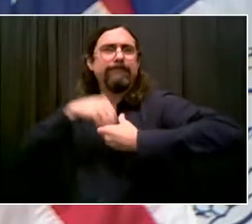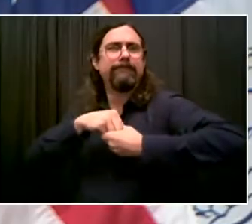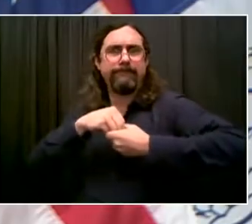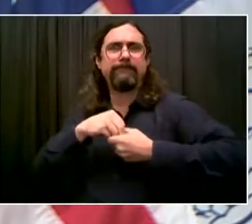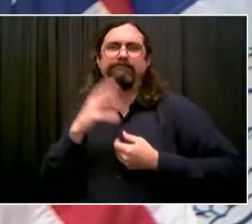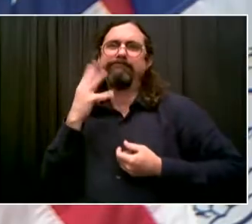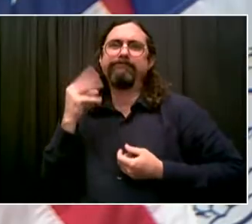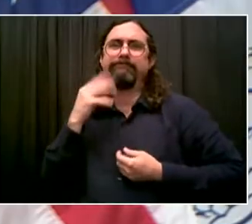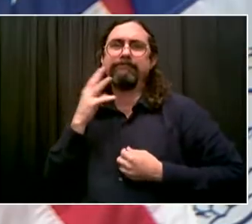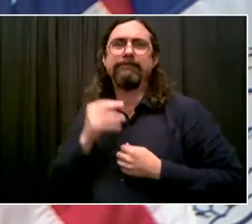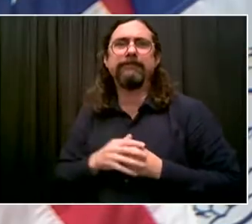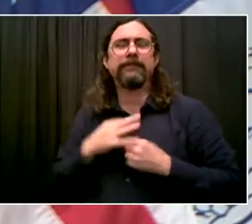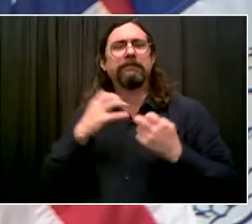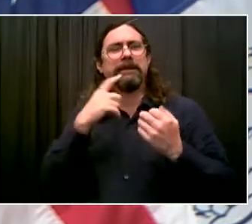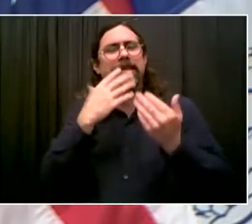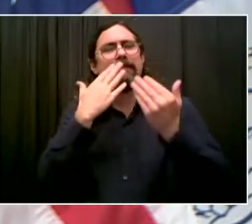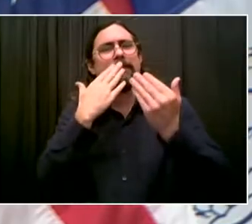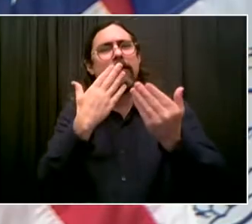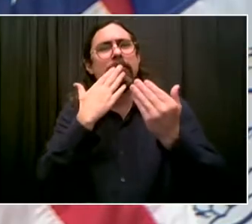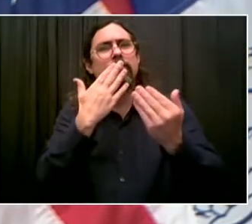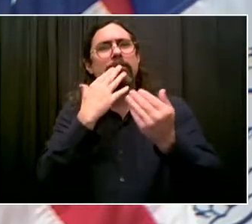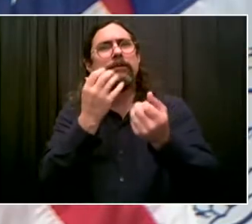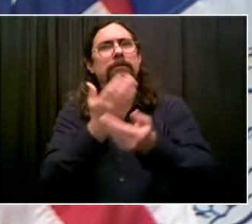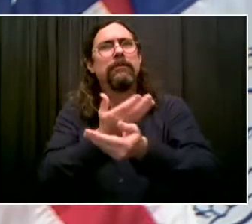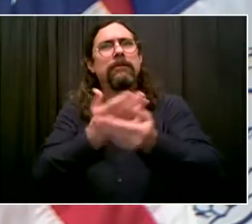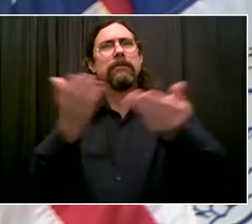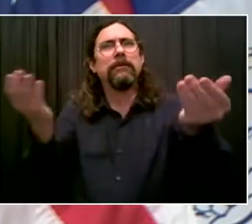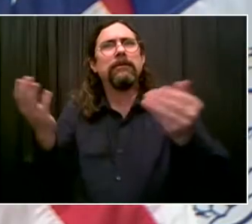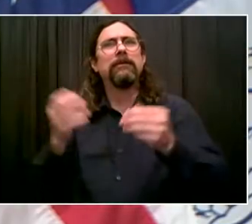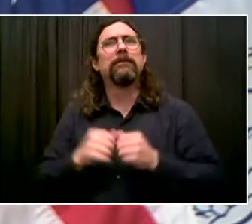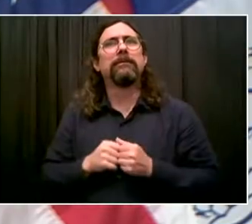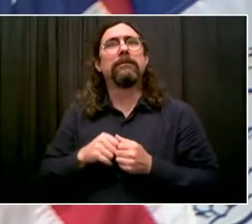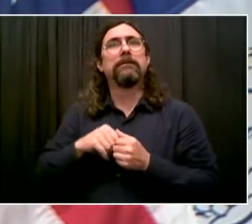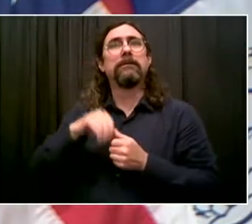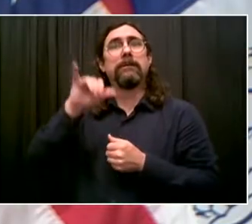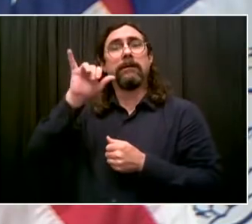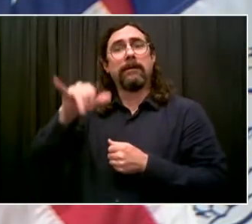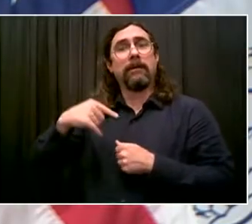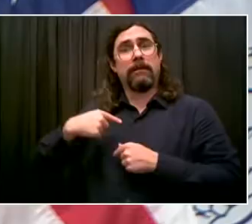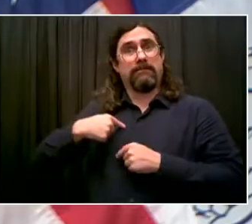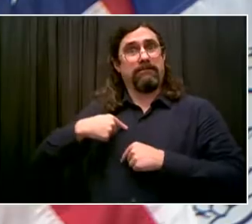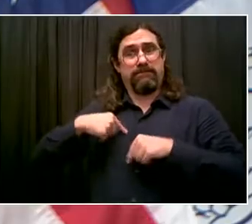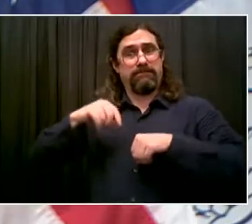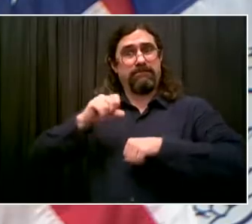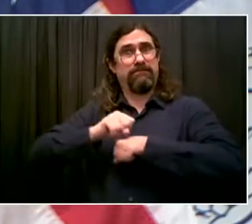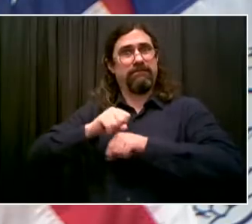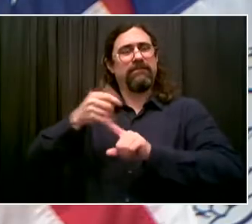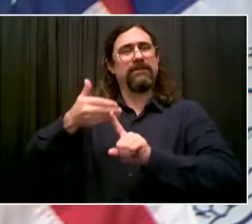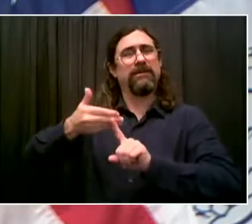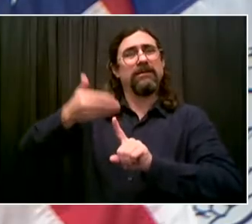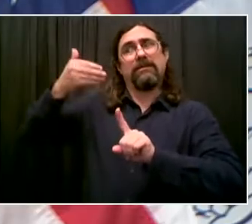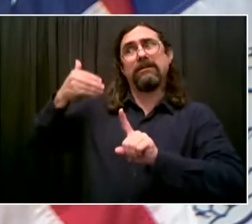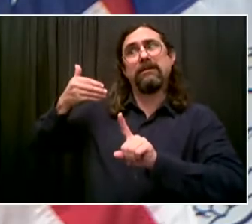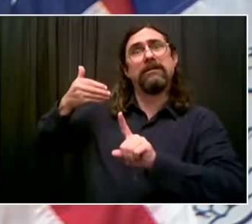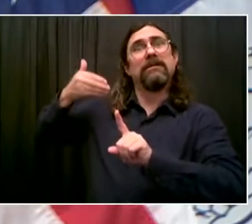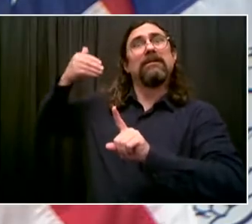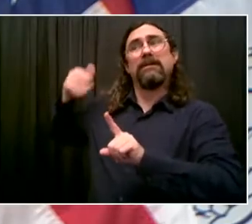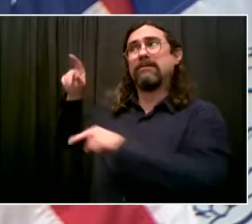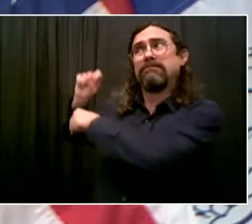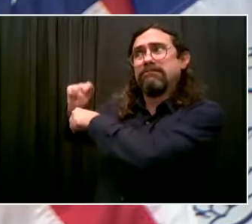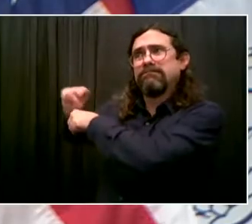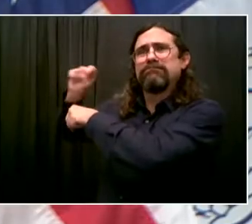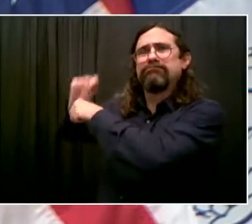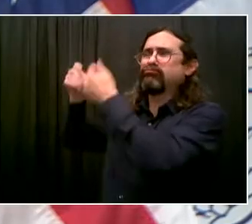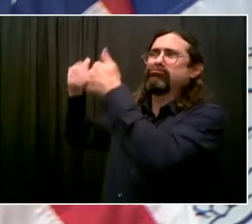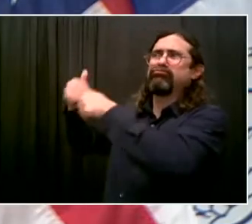the place that it is today. I'm equally grateful for our first deputy, Ryan Murray, and all of the tremendous people at Mox who are working